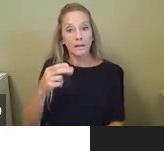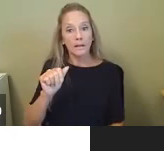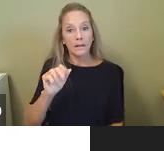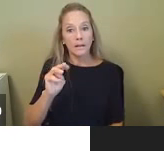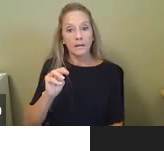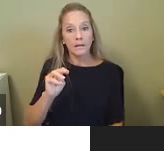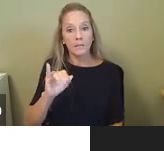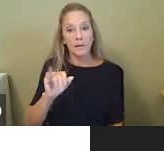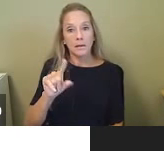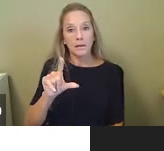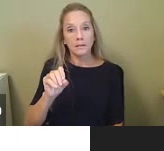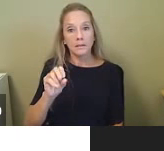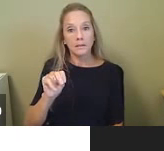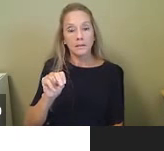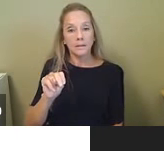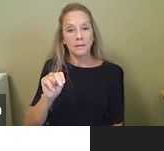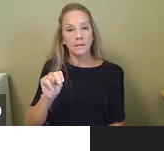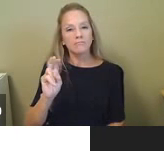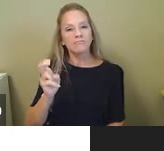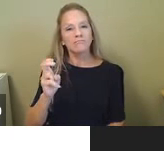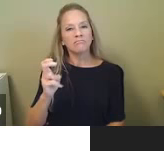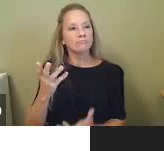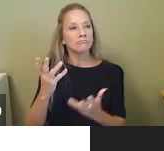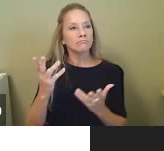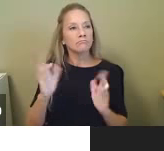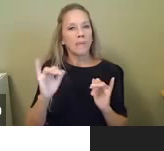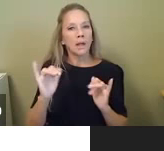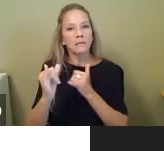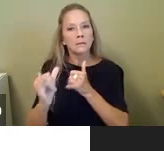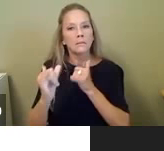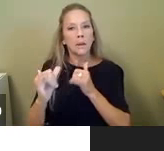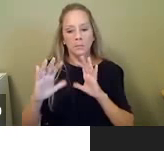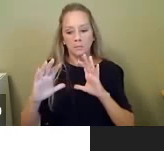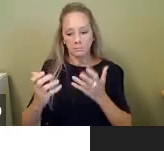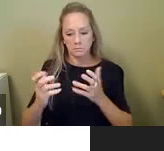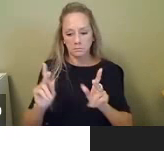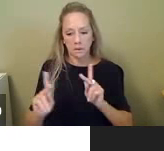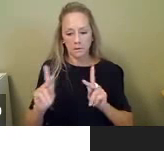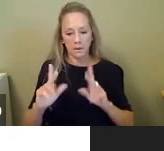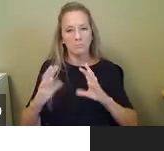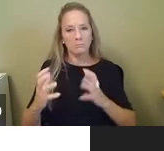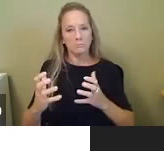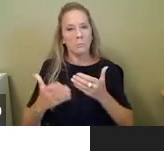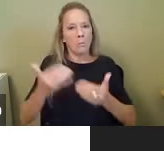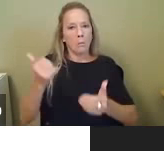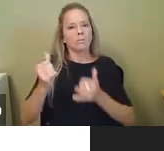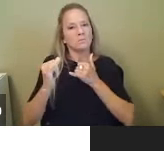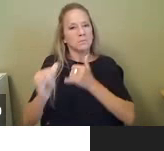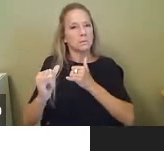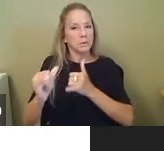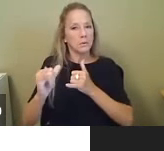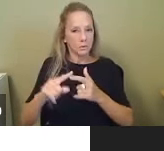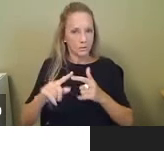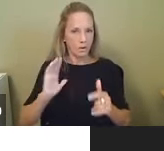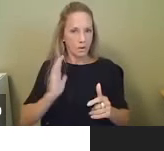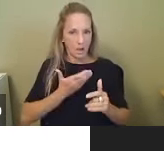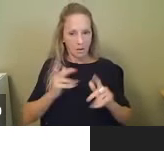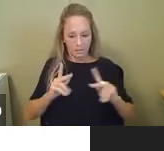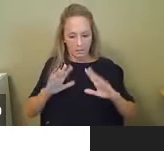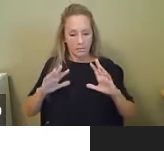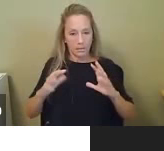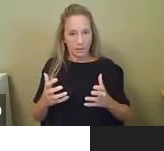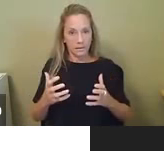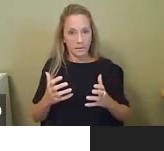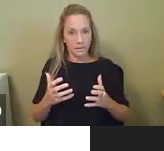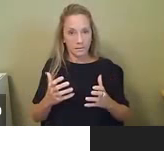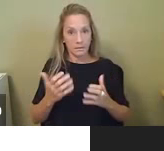in terms of the similarity of a population region, is the most similar to us. At this point,